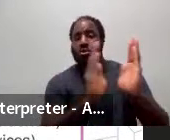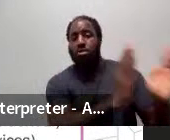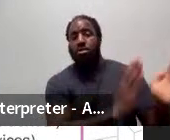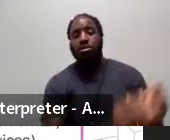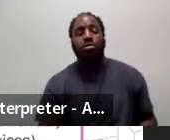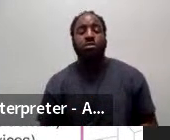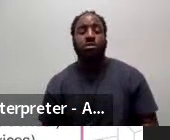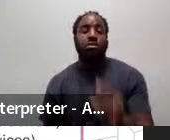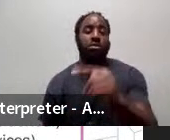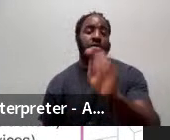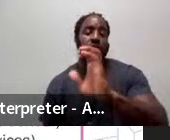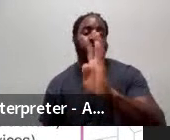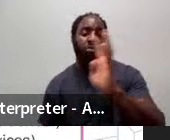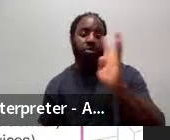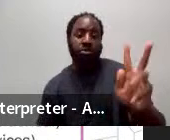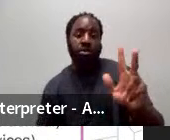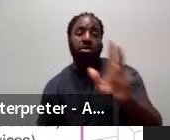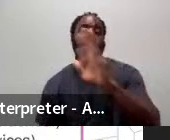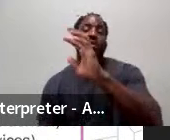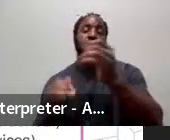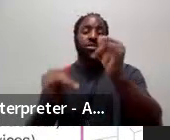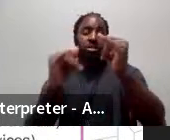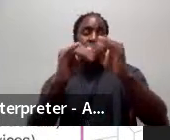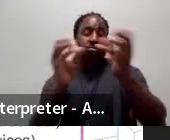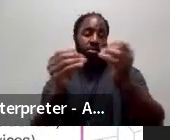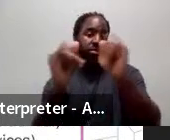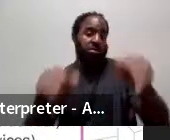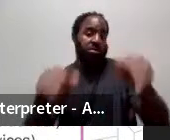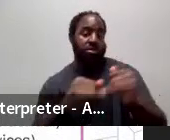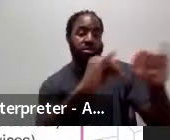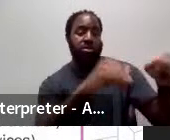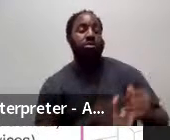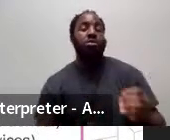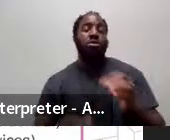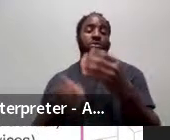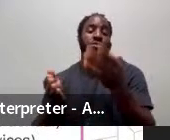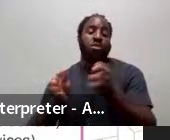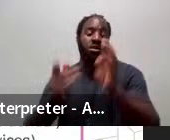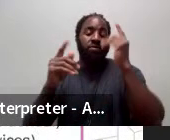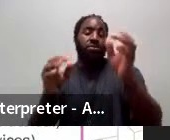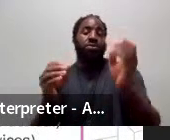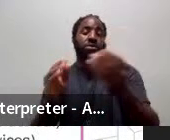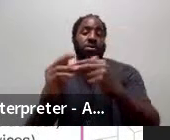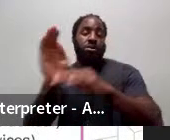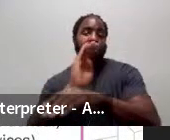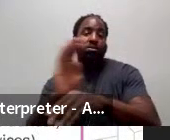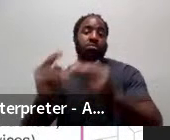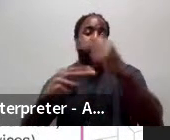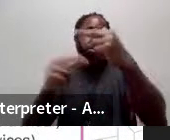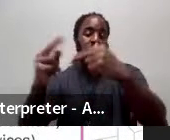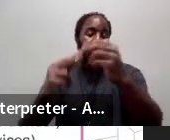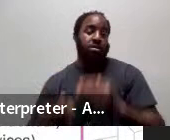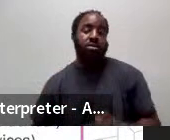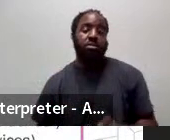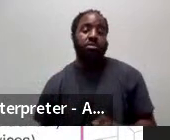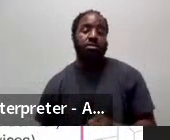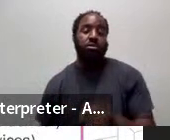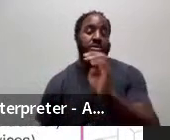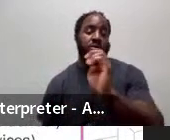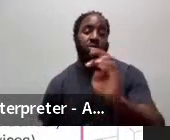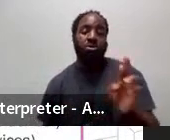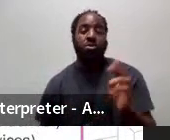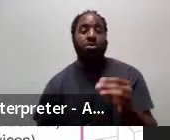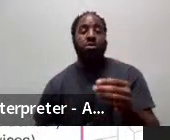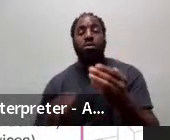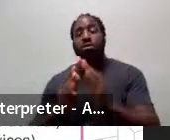The C43 zoning would then allow for full commercial buildings or community